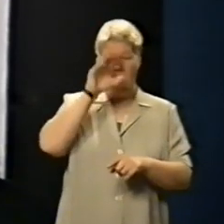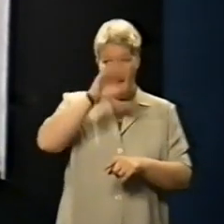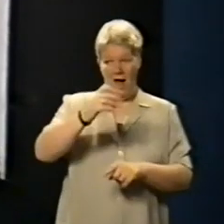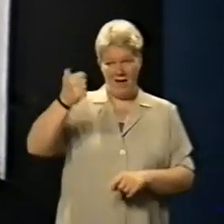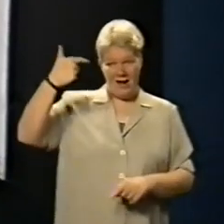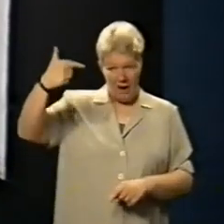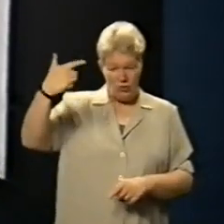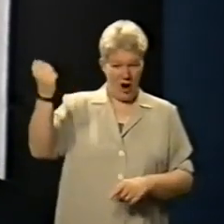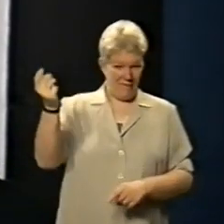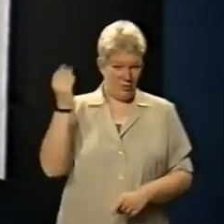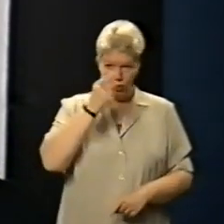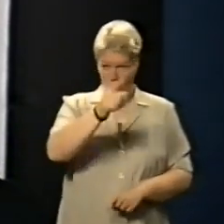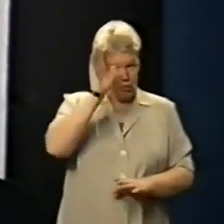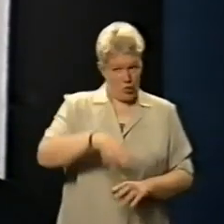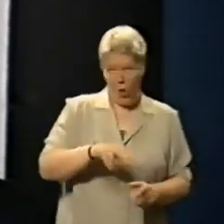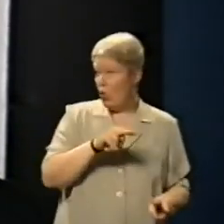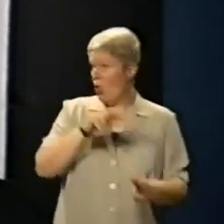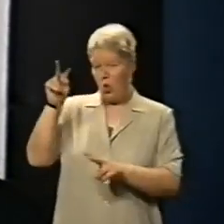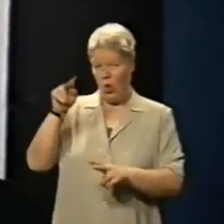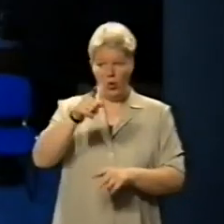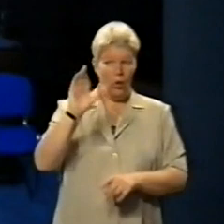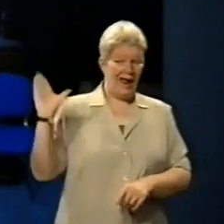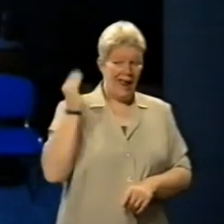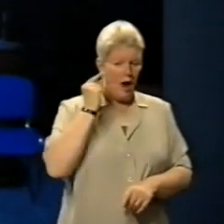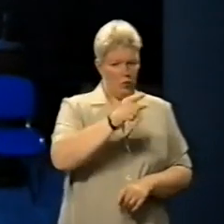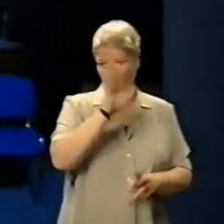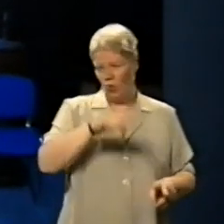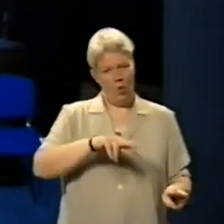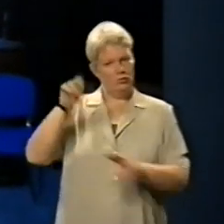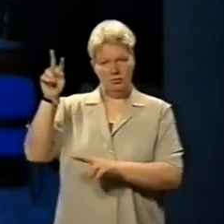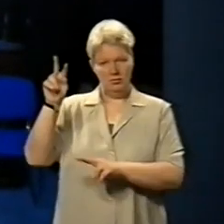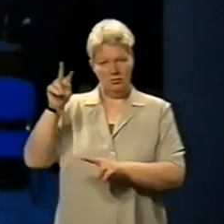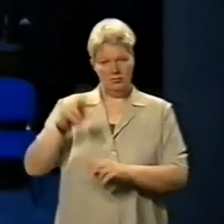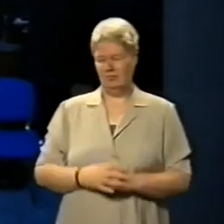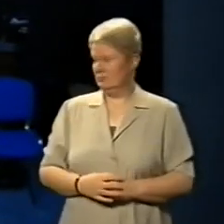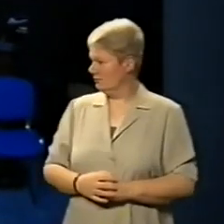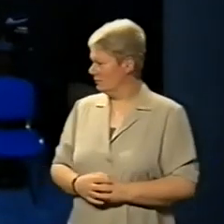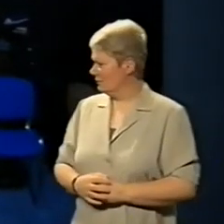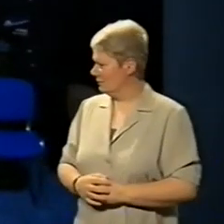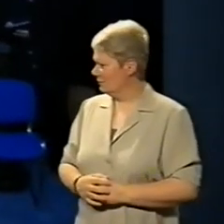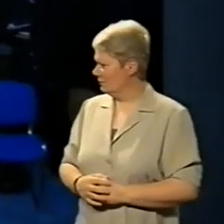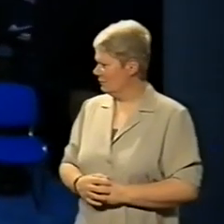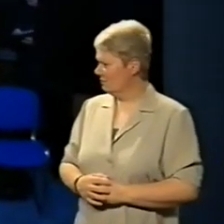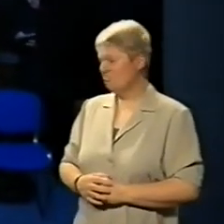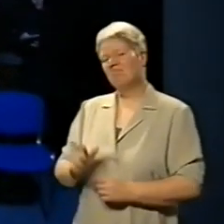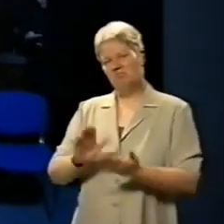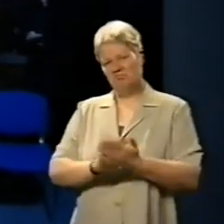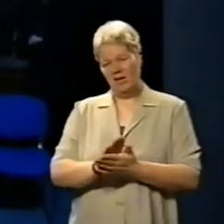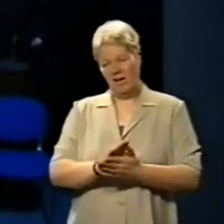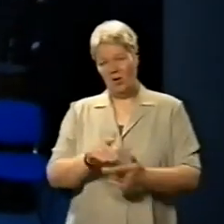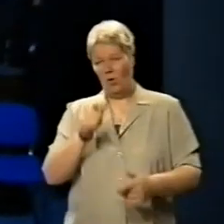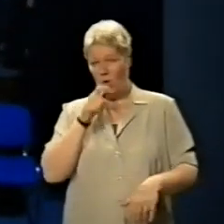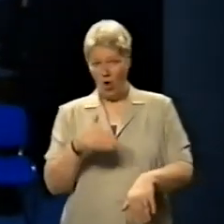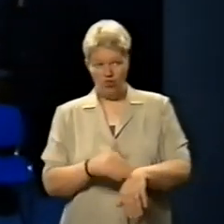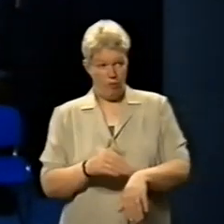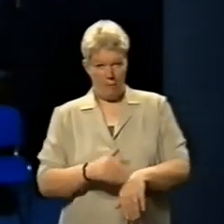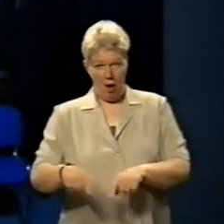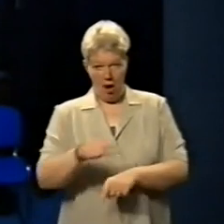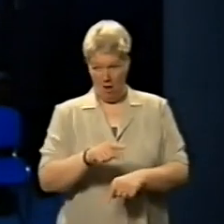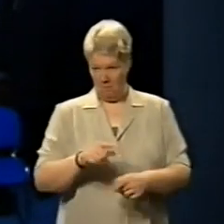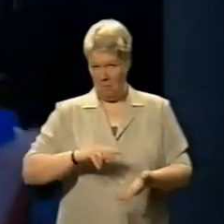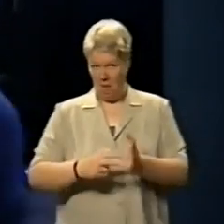sound, and to not respond to the sound when they hear it. Deborah is hoping to prove that even when criminals are aware of this